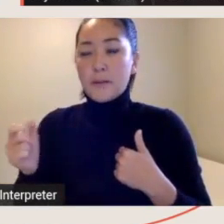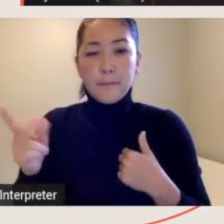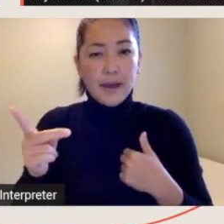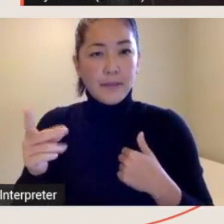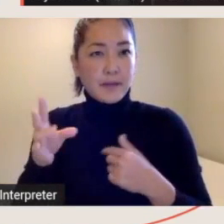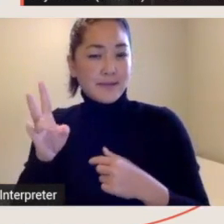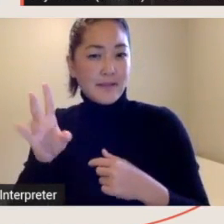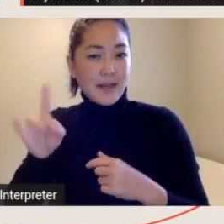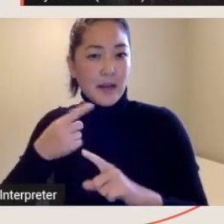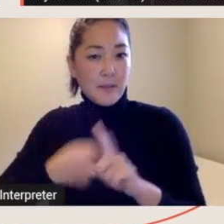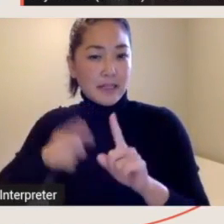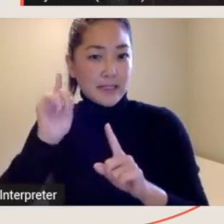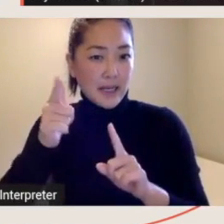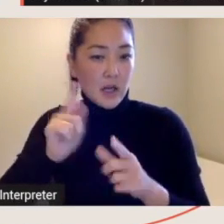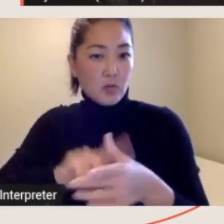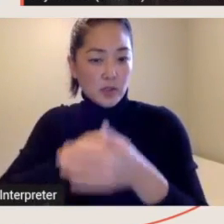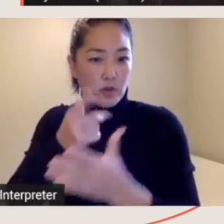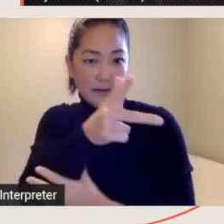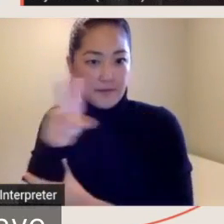after, and we started filming.